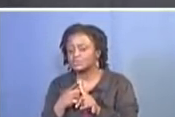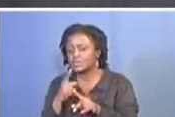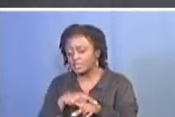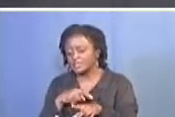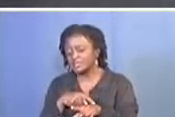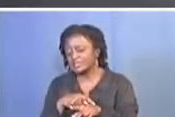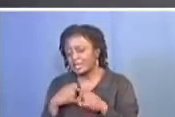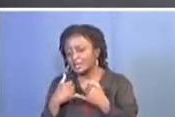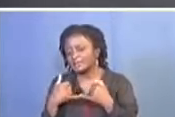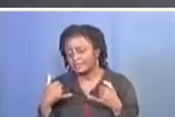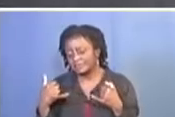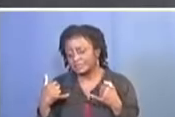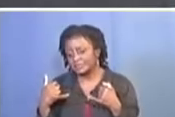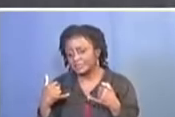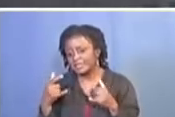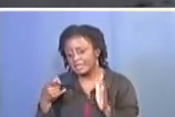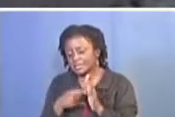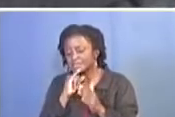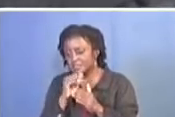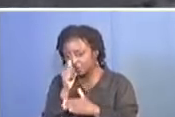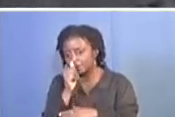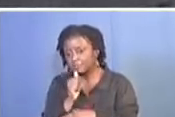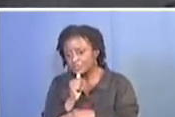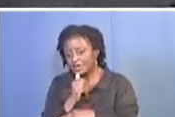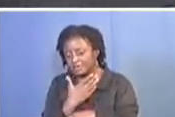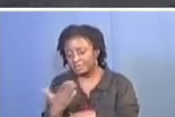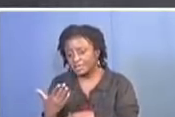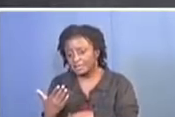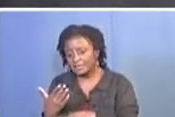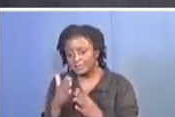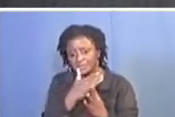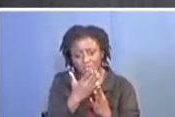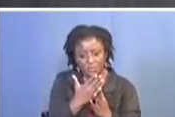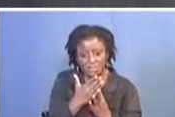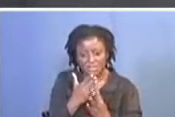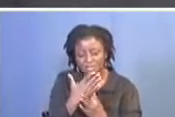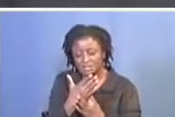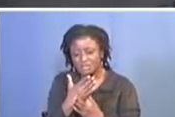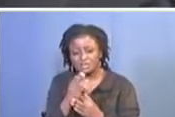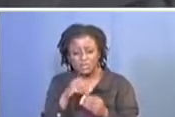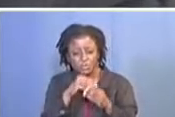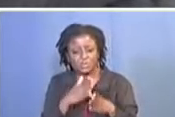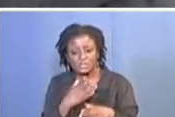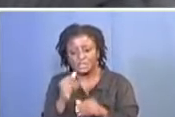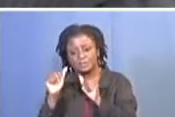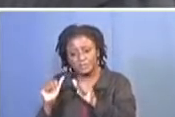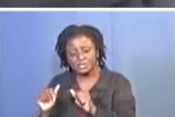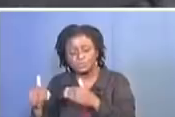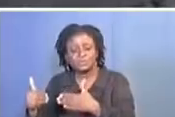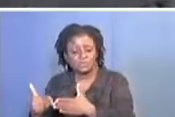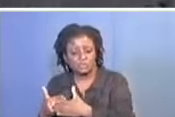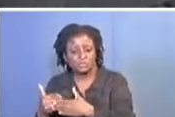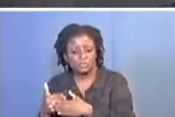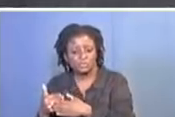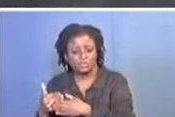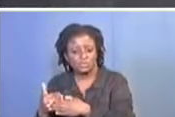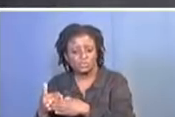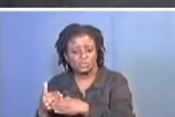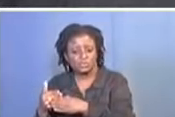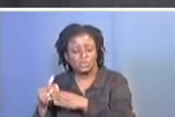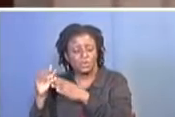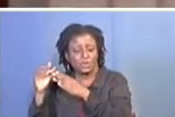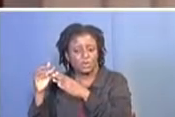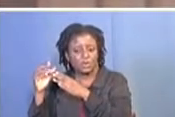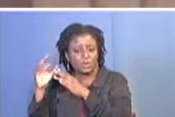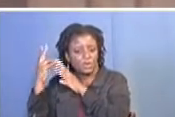clearly a private matter between the owners of the property and potential new brands. So this is not something we have direct